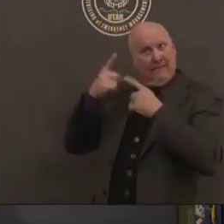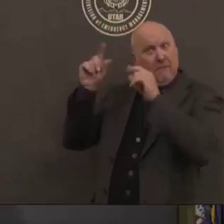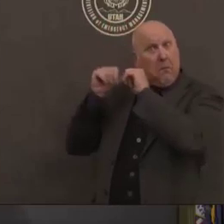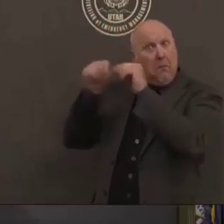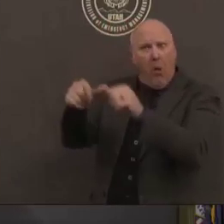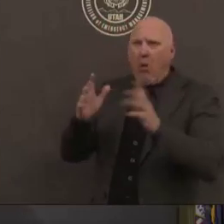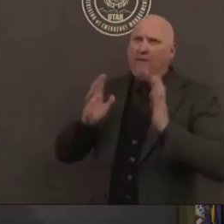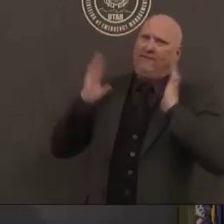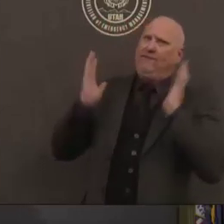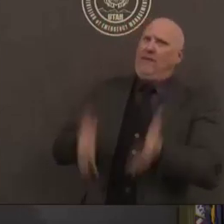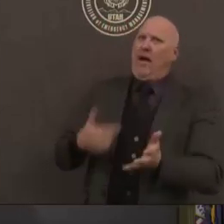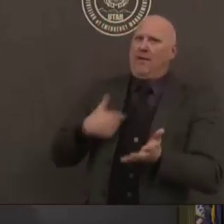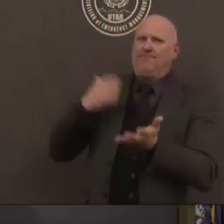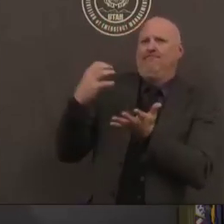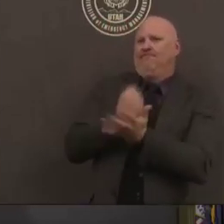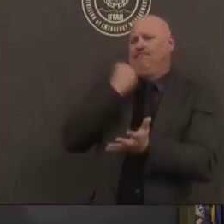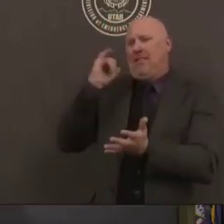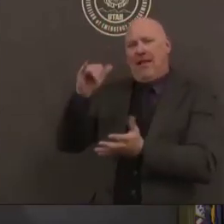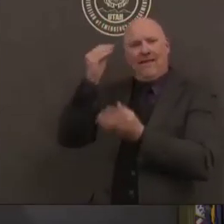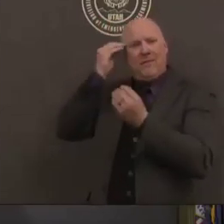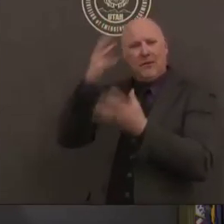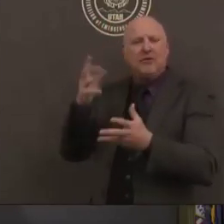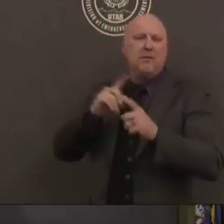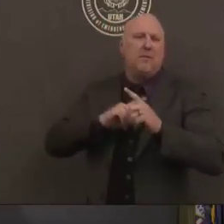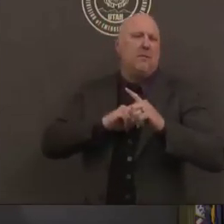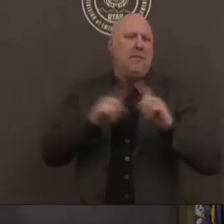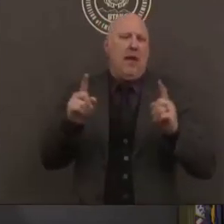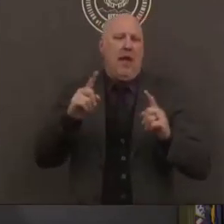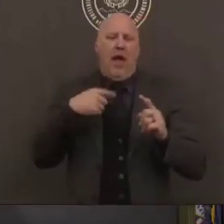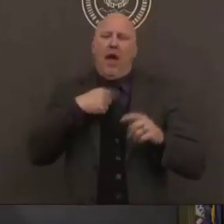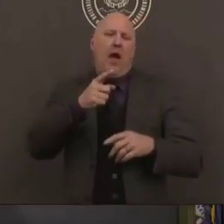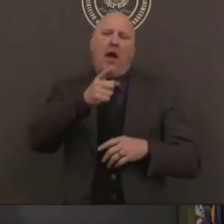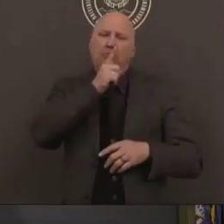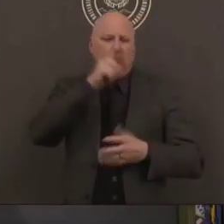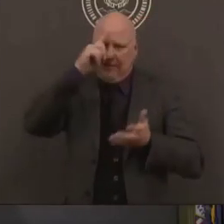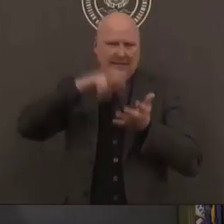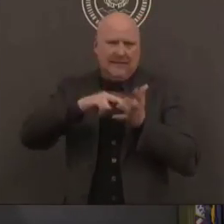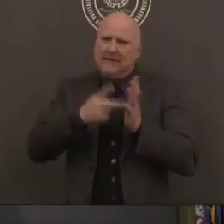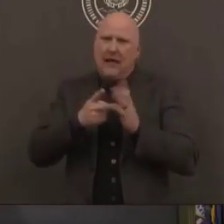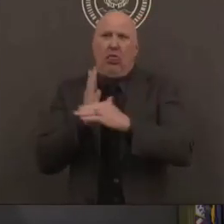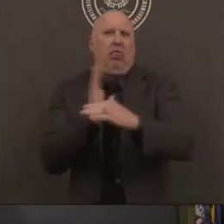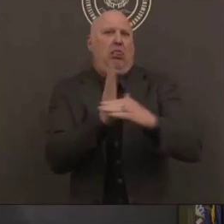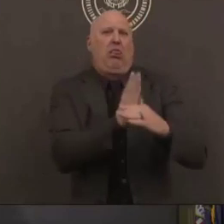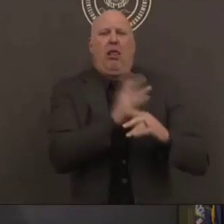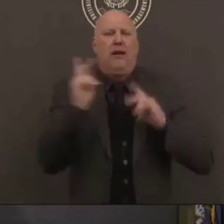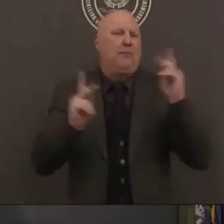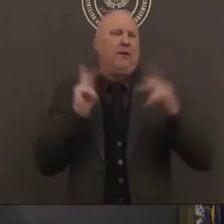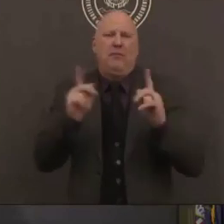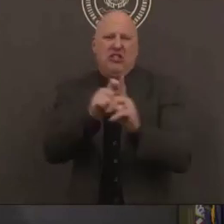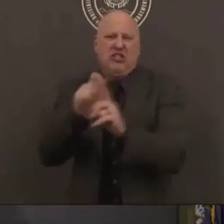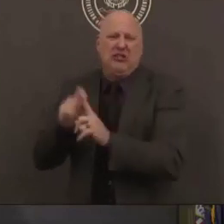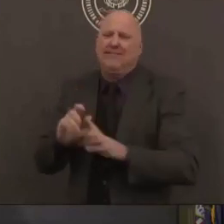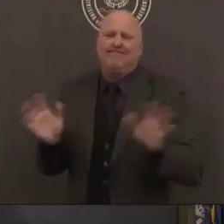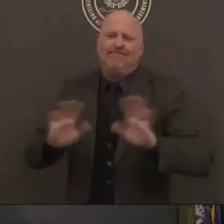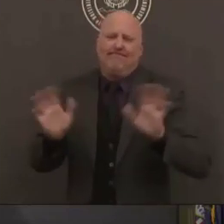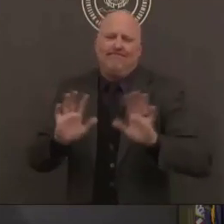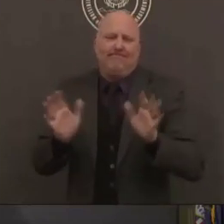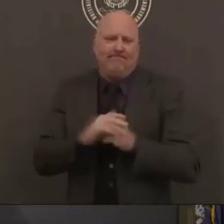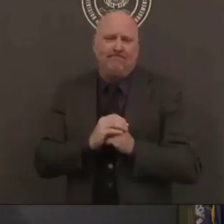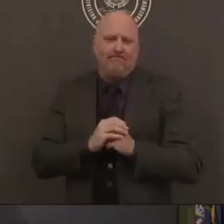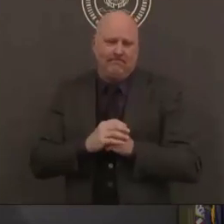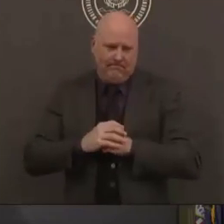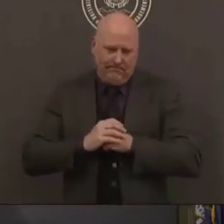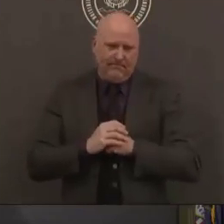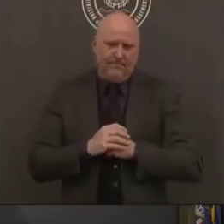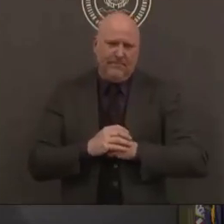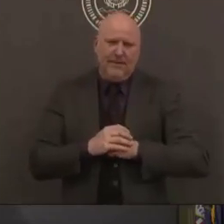annoying some people. So because cell broadcast technology is an anonymous push of information, we have